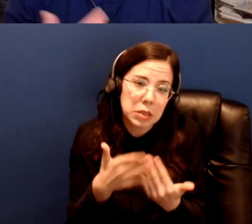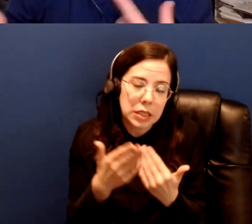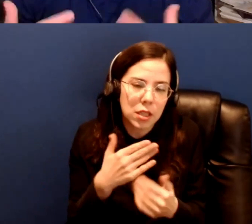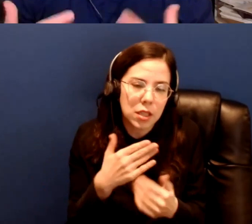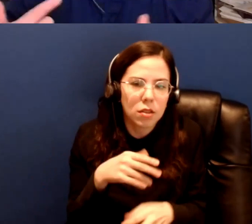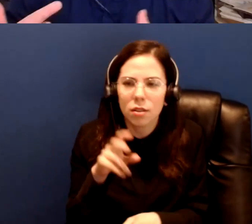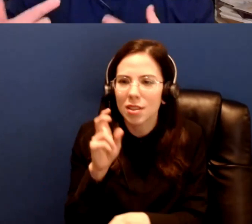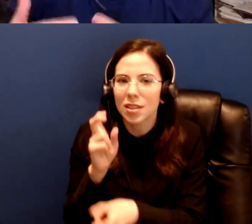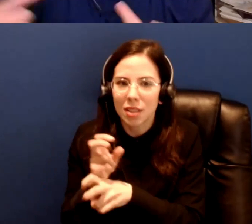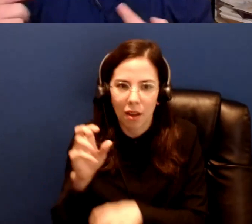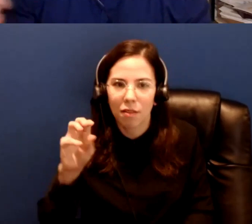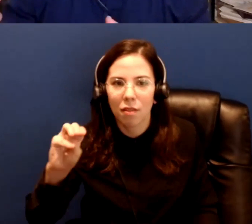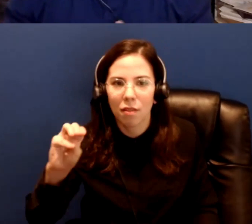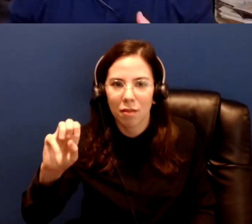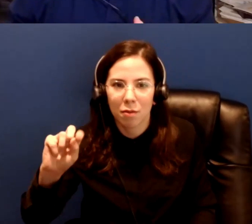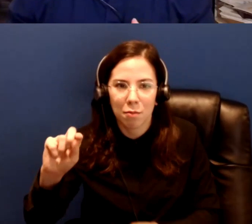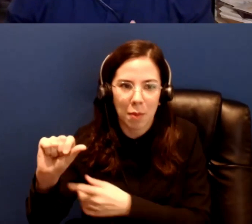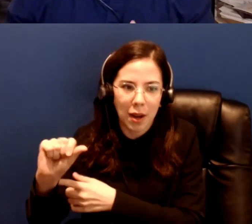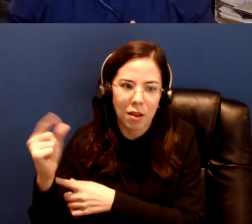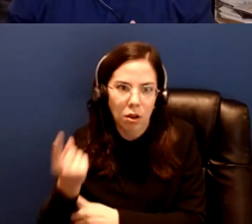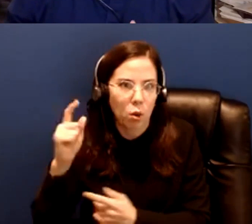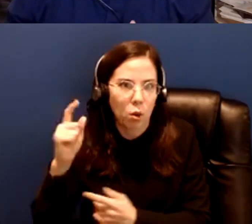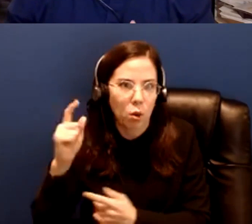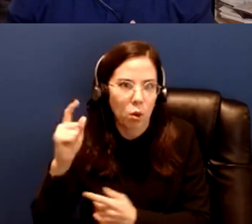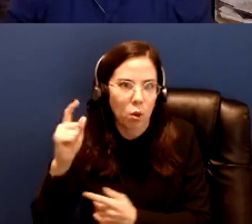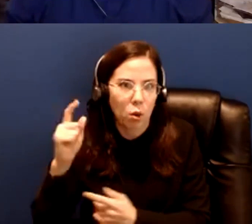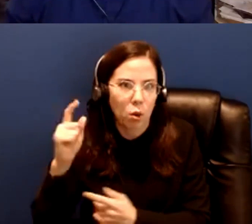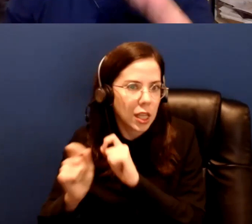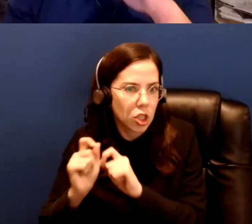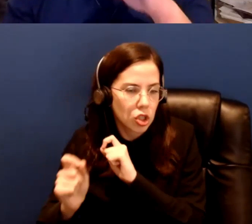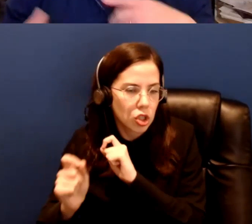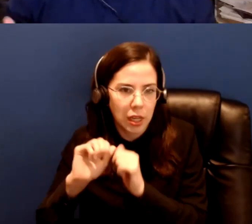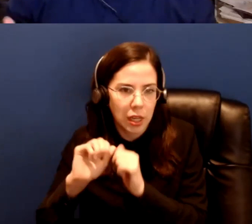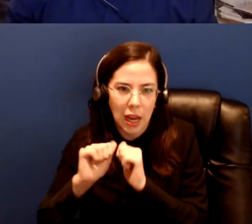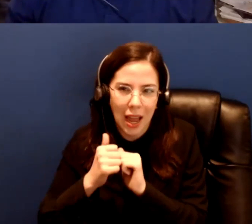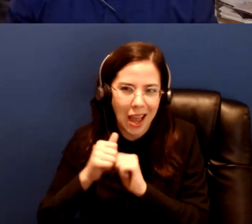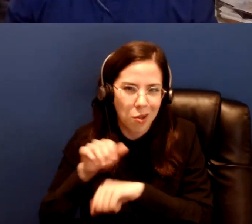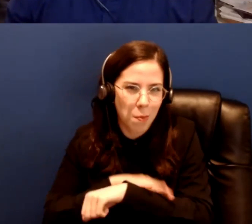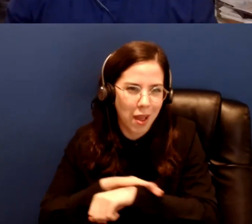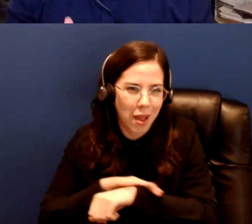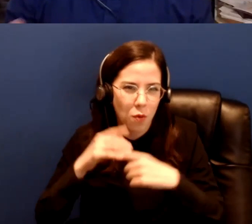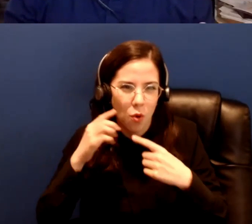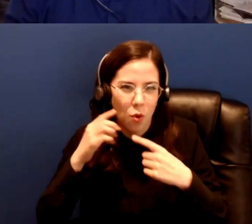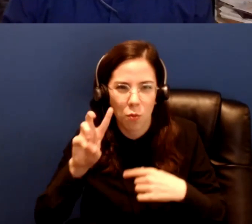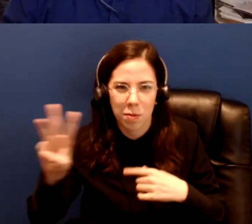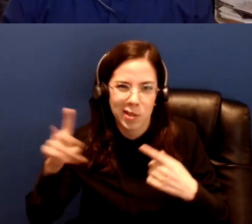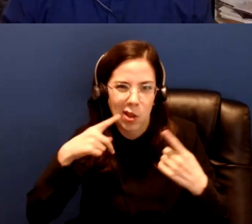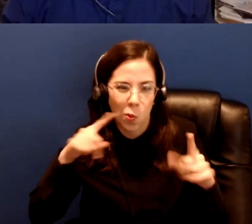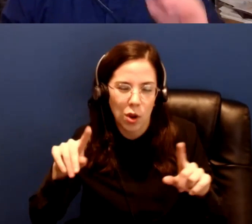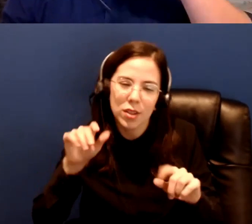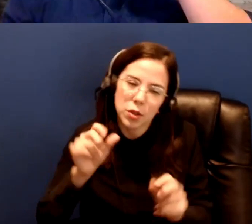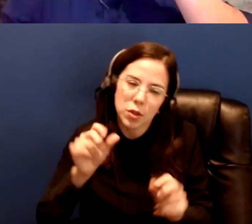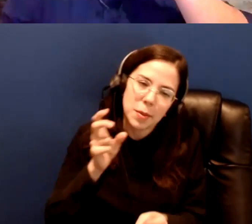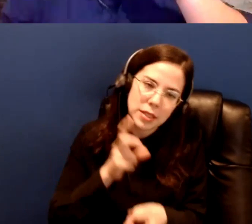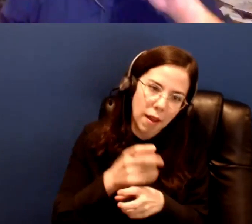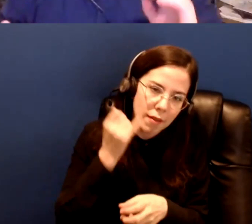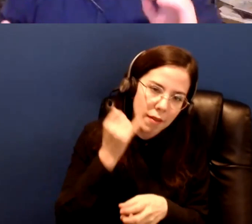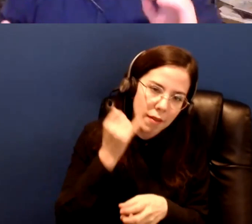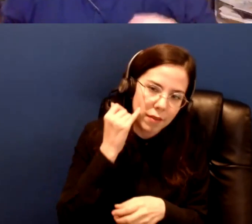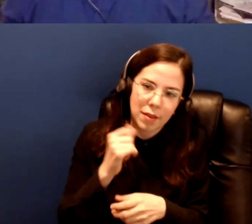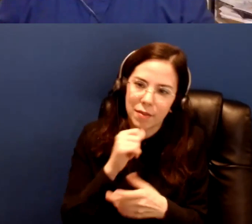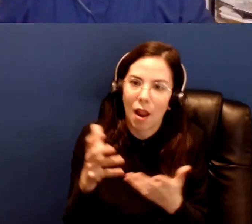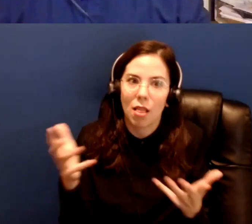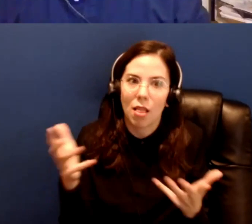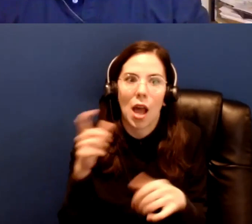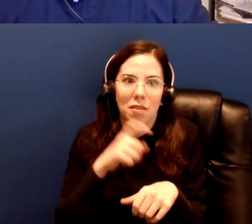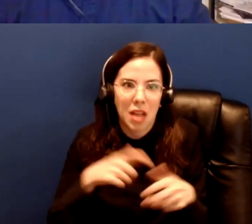they also always changing how their back of the platform works, so it can be a little bit of challenge. You don't have a ton of time to put a